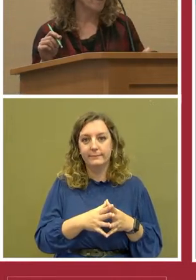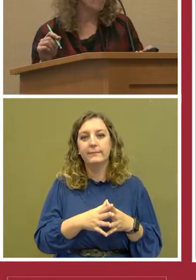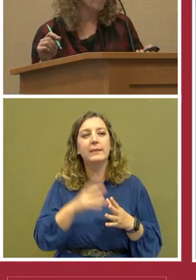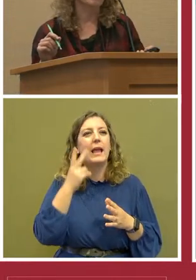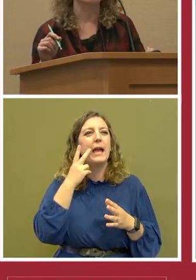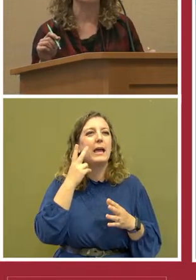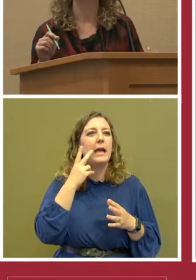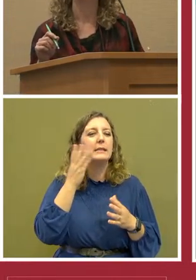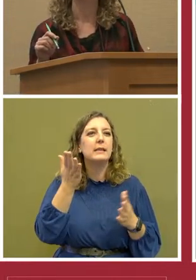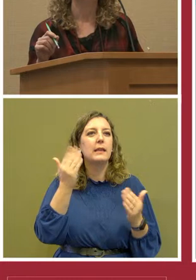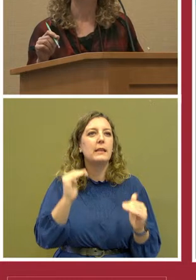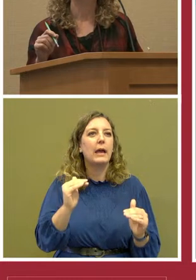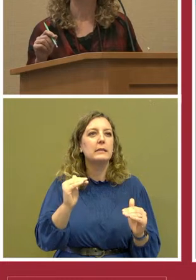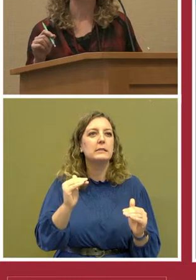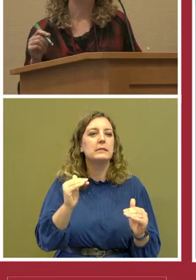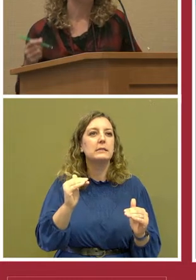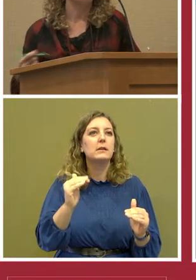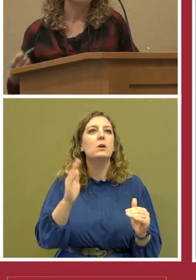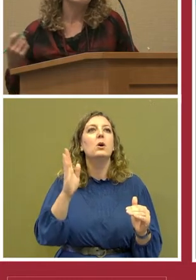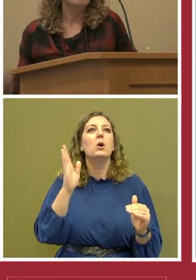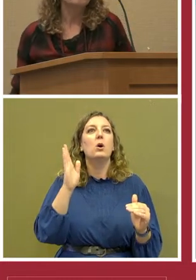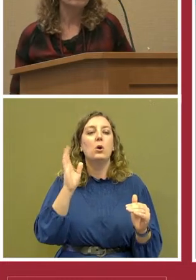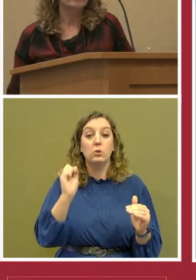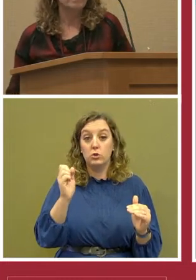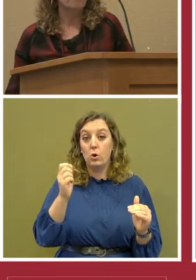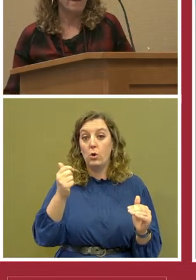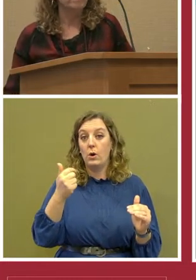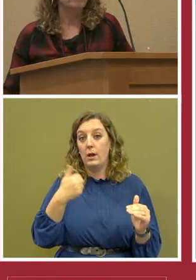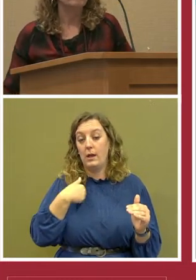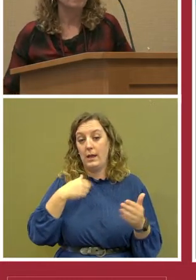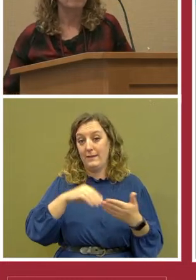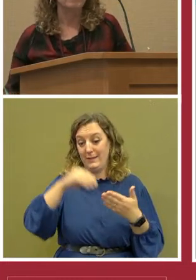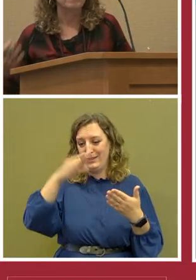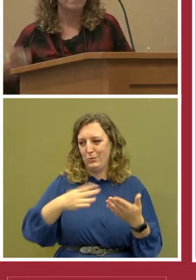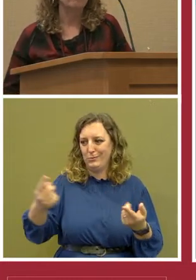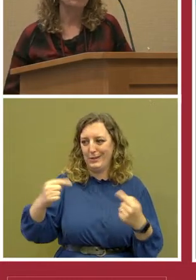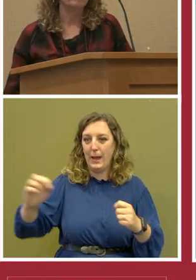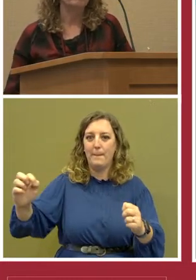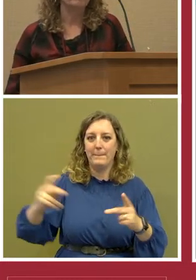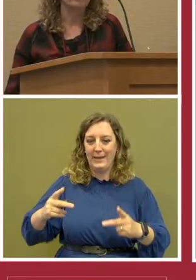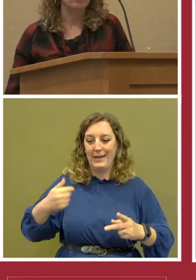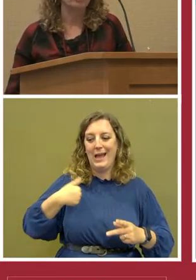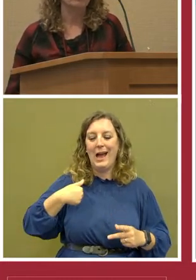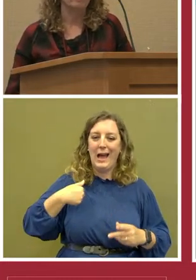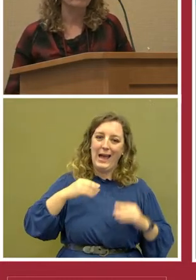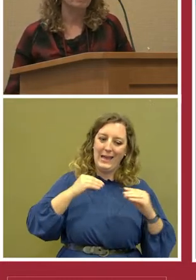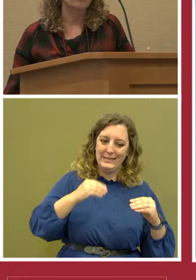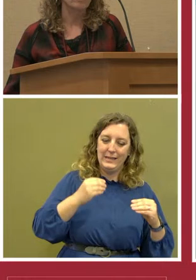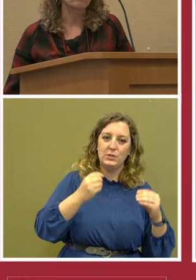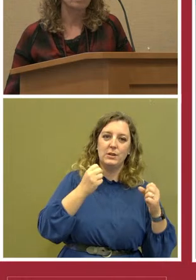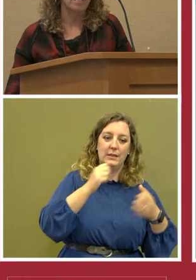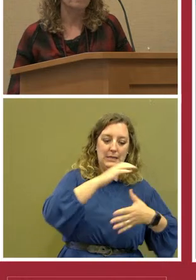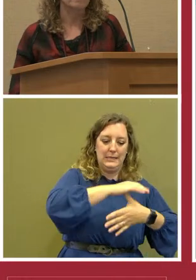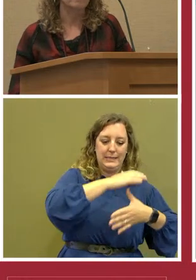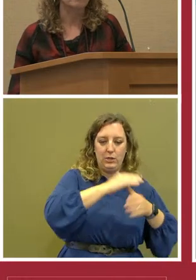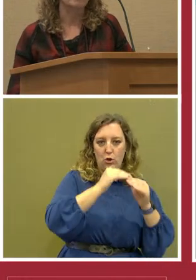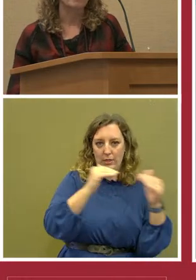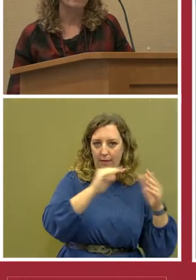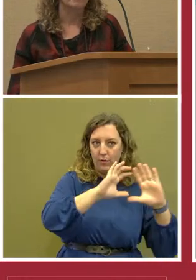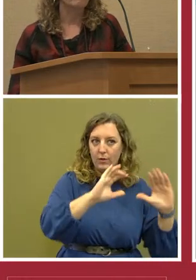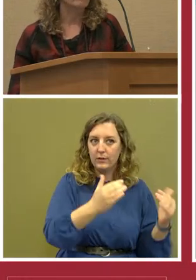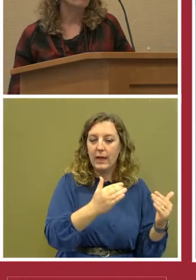Let's see what we have on the next slide. So I have students come back to me all the time, because I have the privilege of teaching a lot of senior level